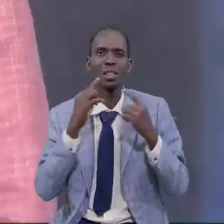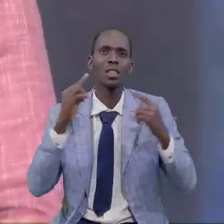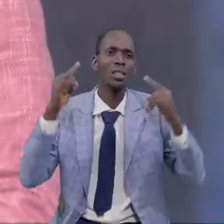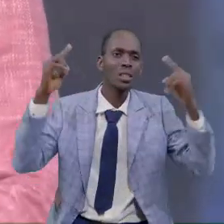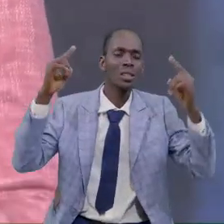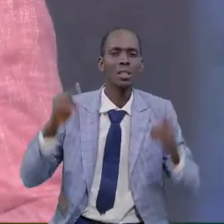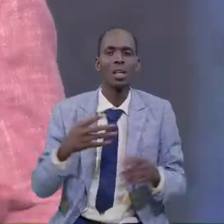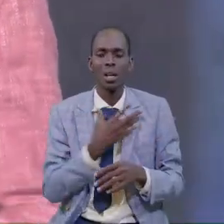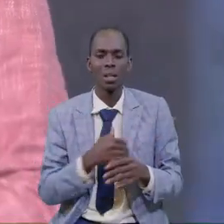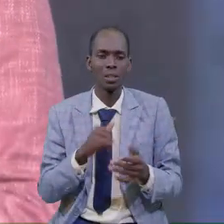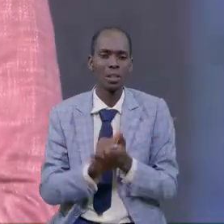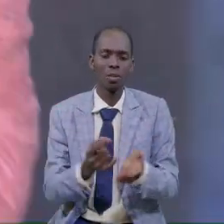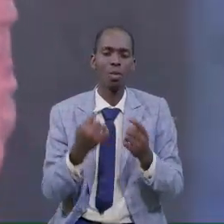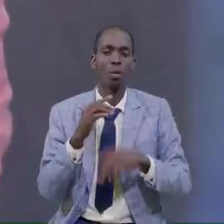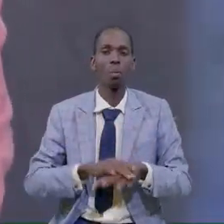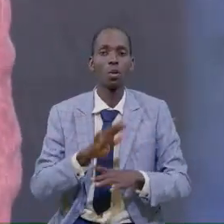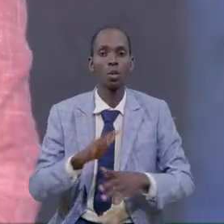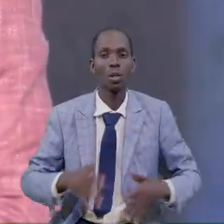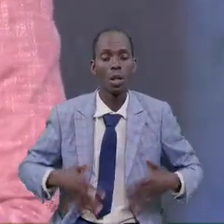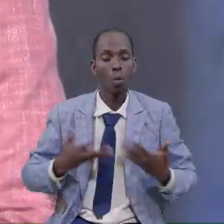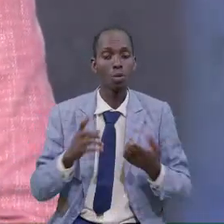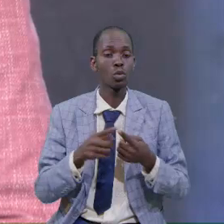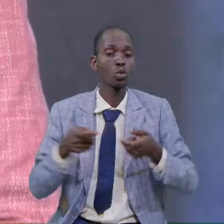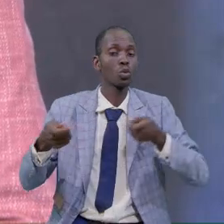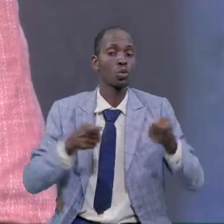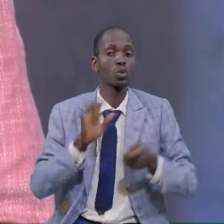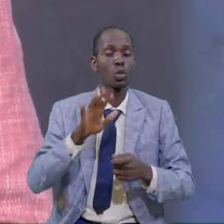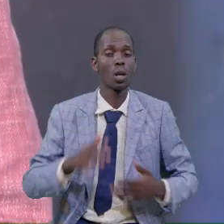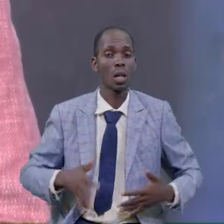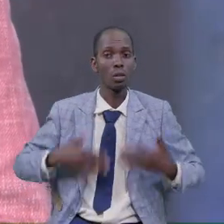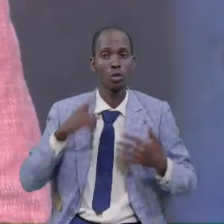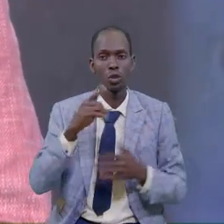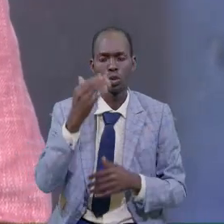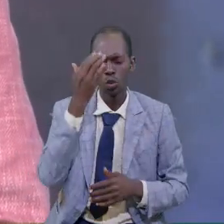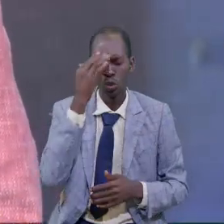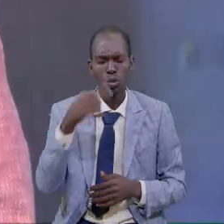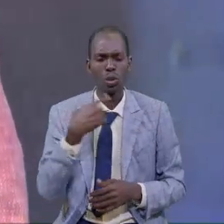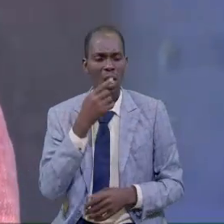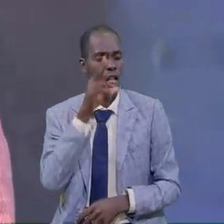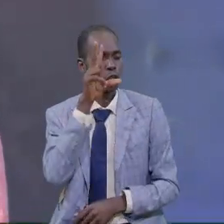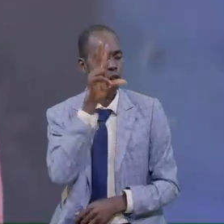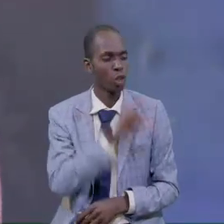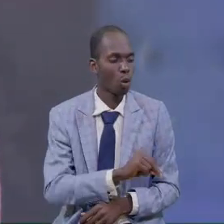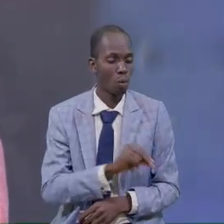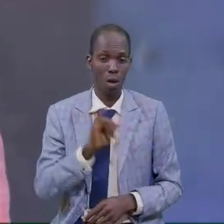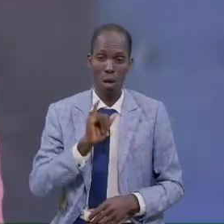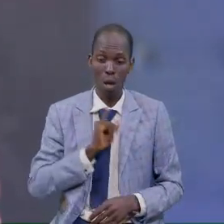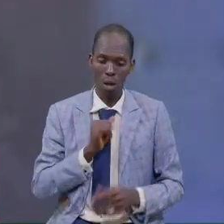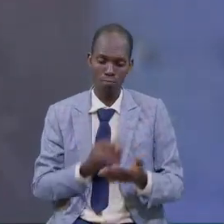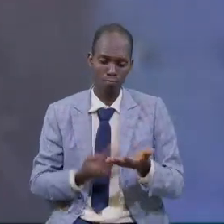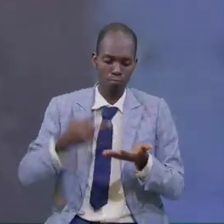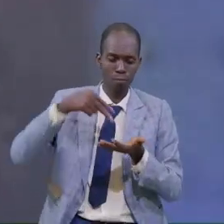your life. And they want to control your life. You know, you say, no, I arise every day.